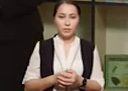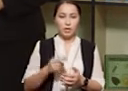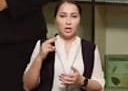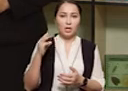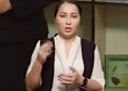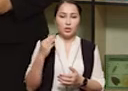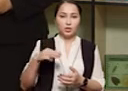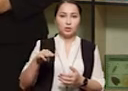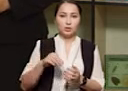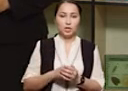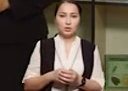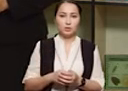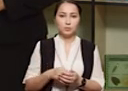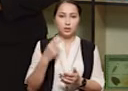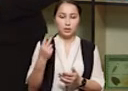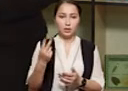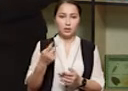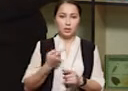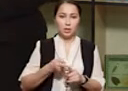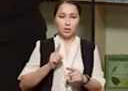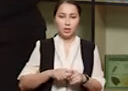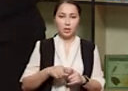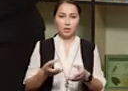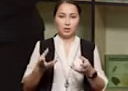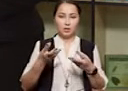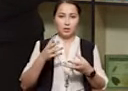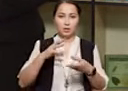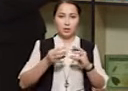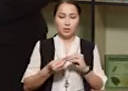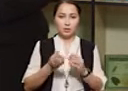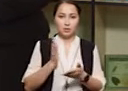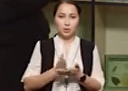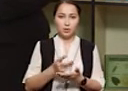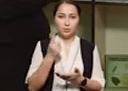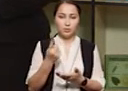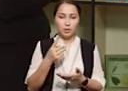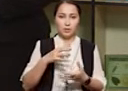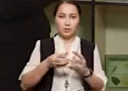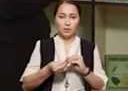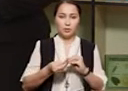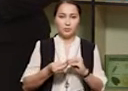Stern tajribasidan ikkita quyidagi natija kelib chiqadi. Birinchi